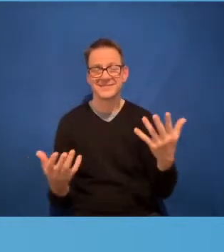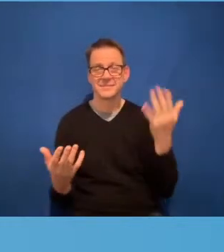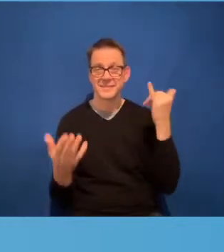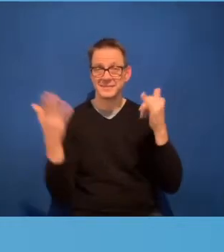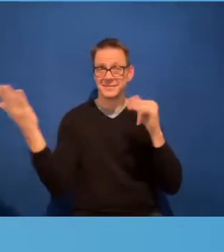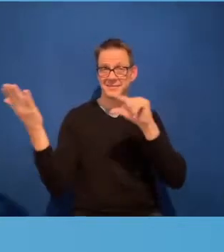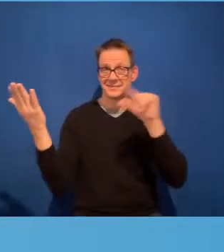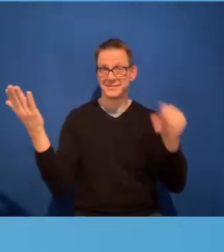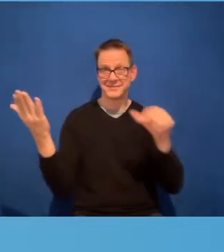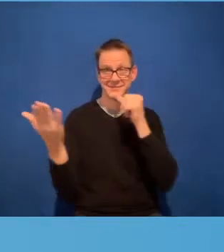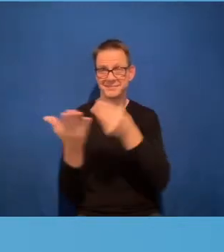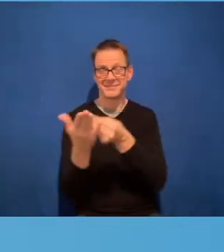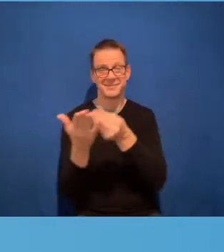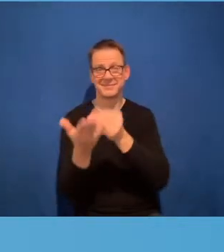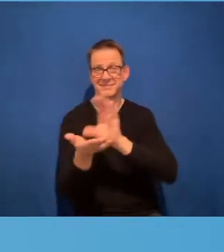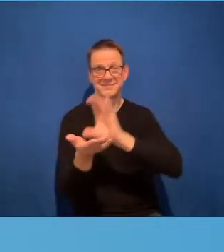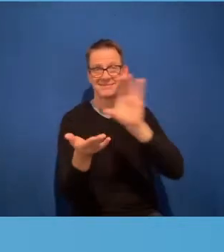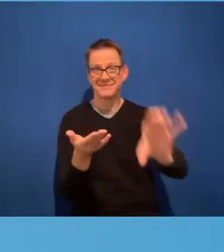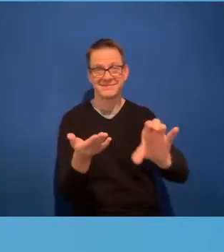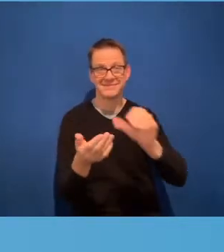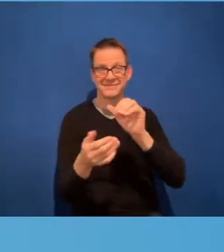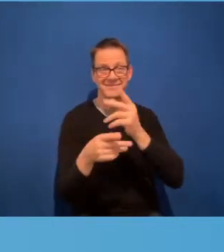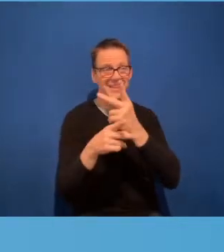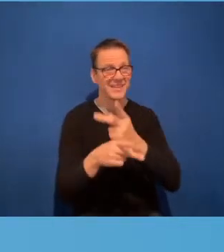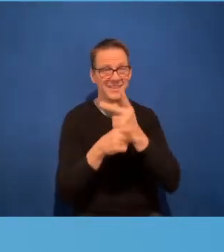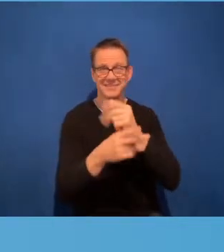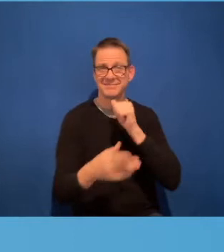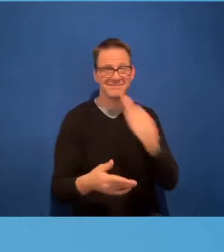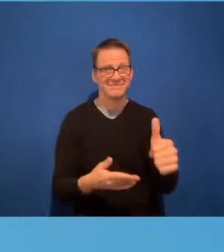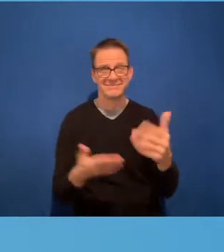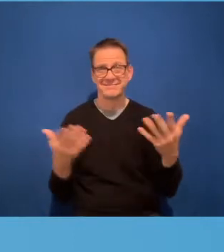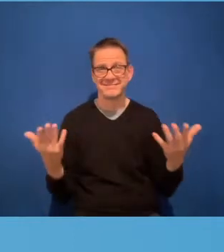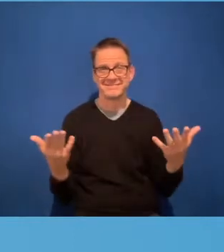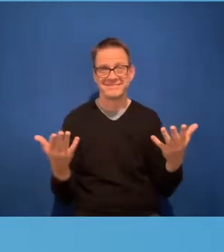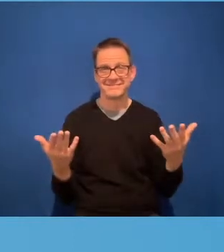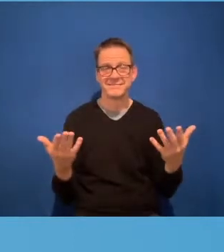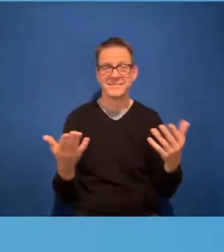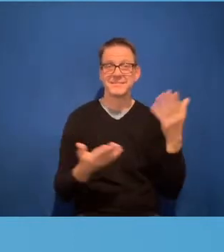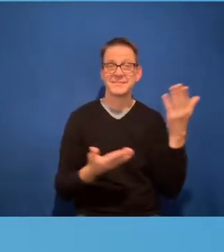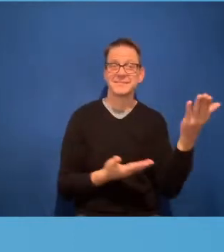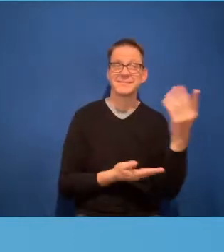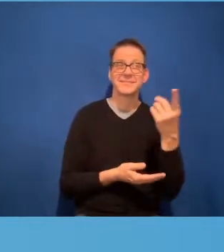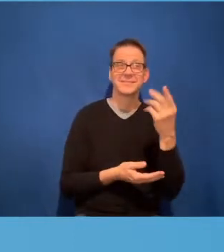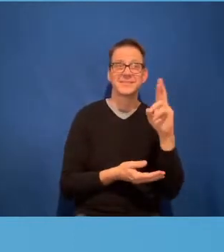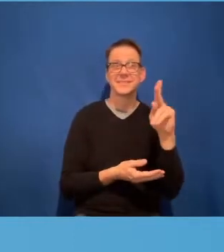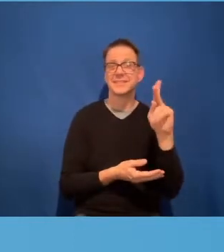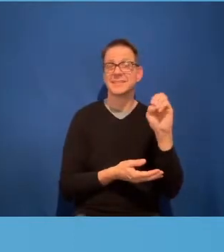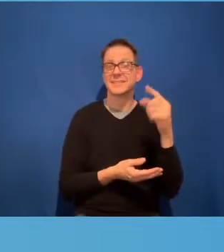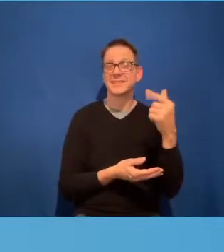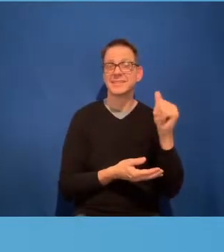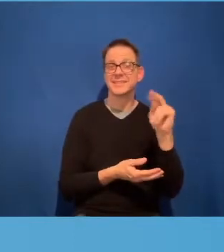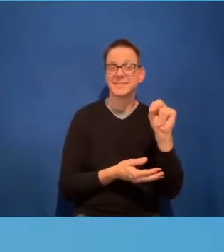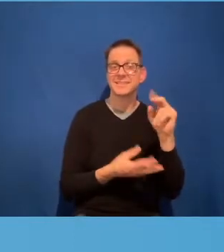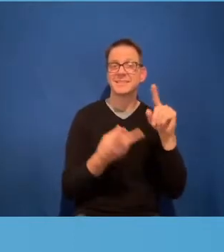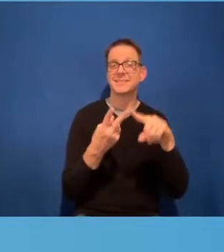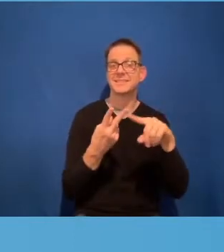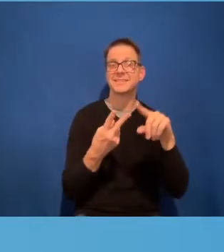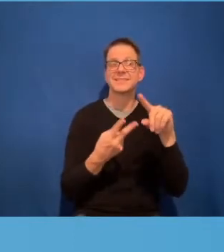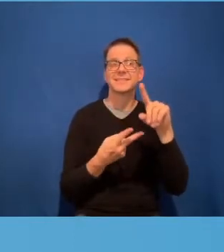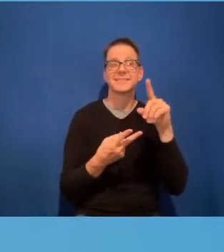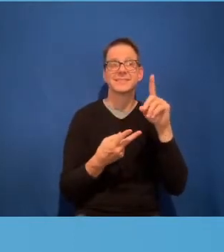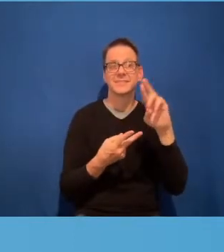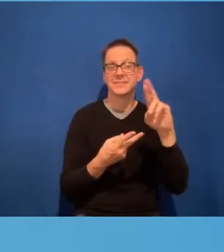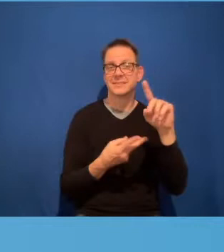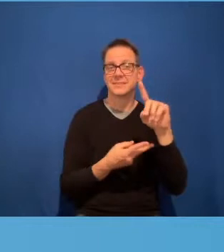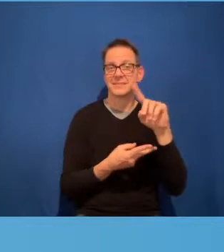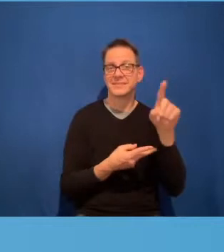this government. And as Dr. Keegan and Dr. Zaidi alluded to, preventative care saves money. And unfortunately, we're still in